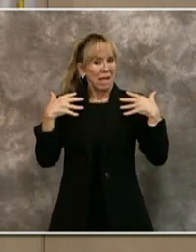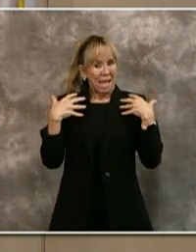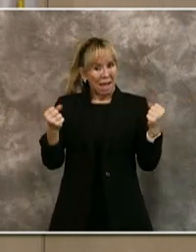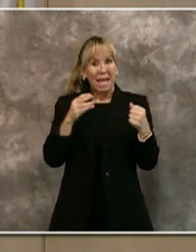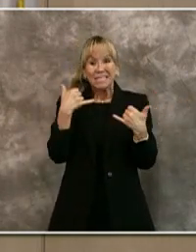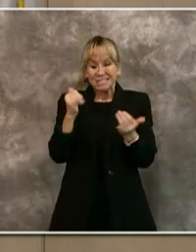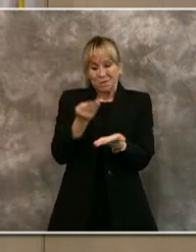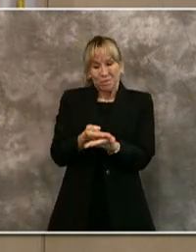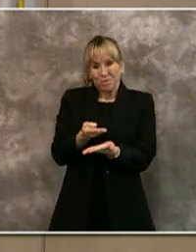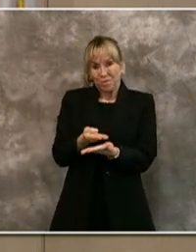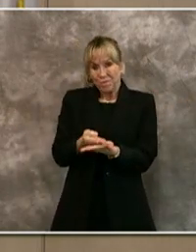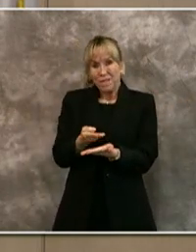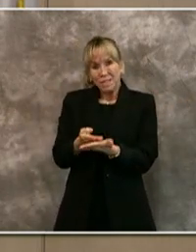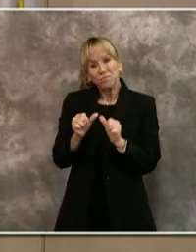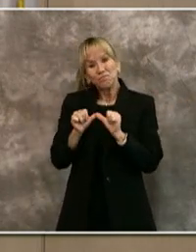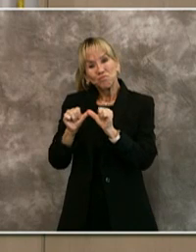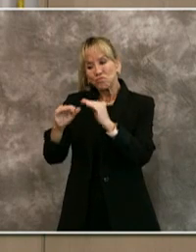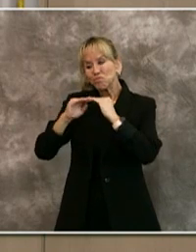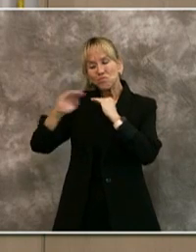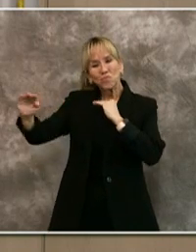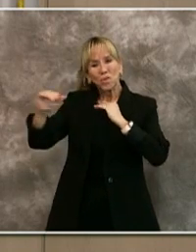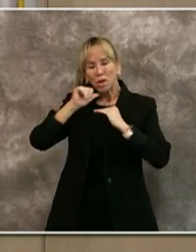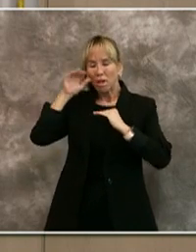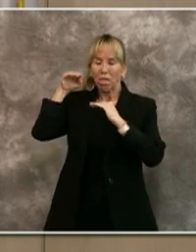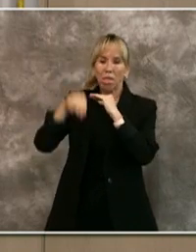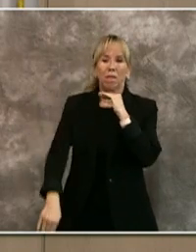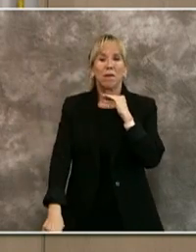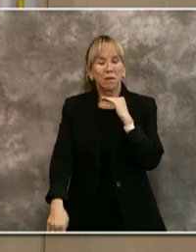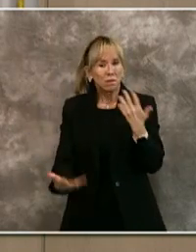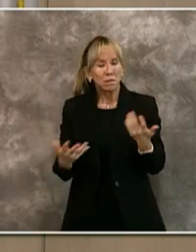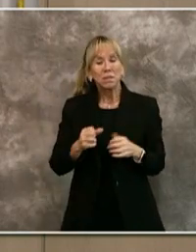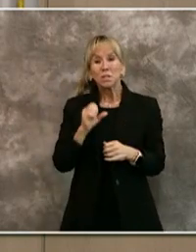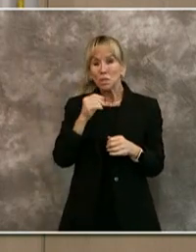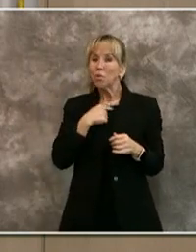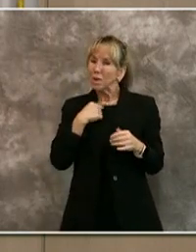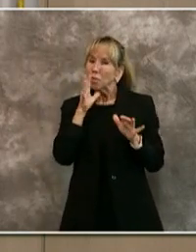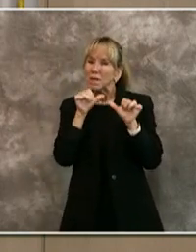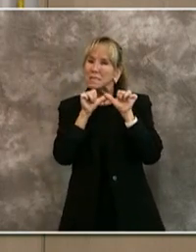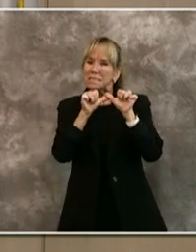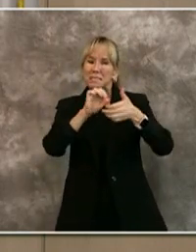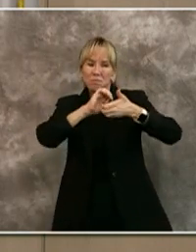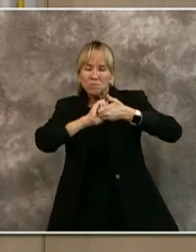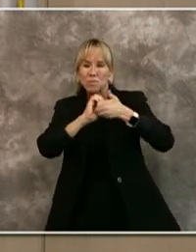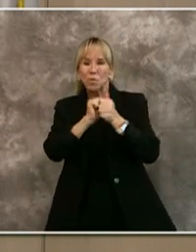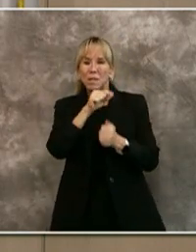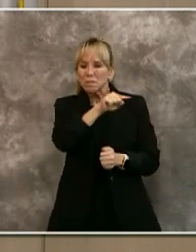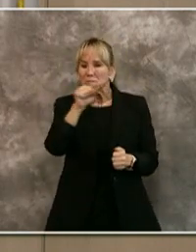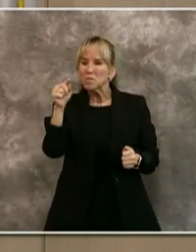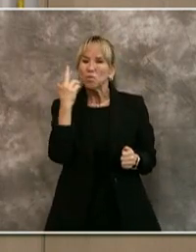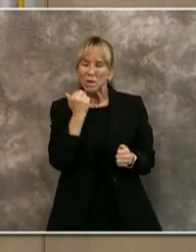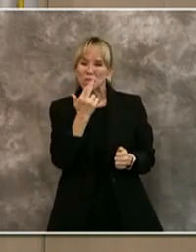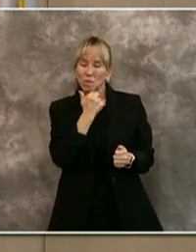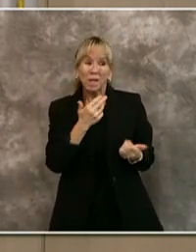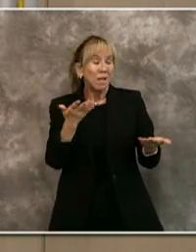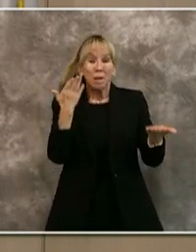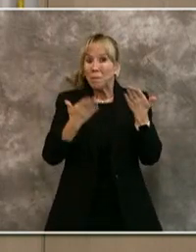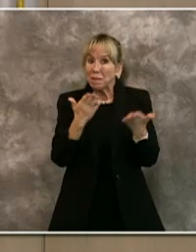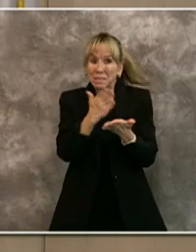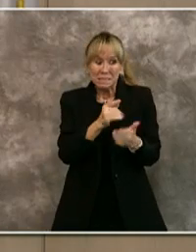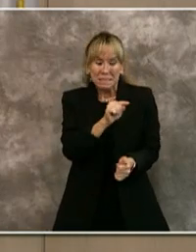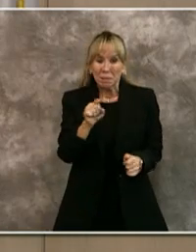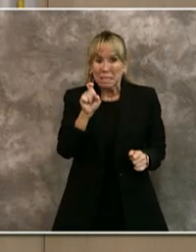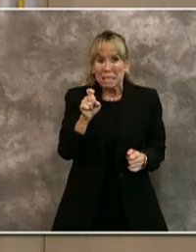viability. So again, with specific outbreaks, we will work with those entities, with restaurants. They may need to be shut down